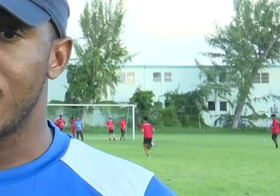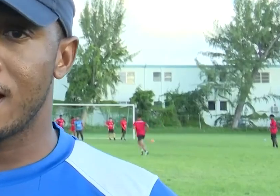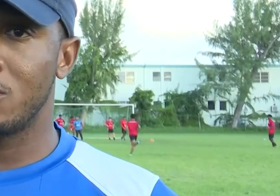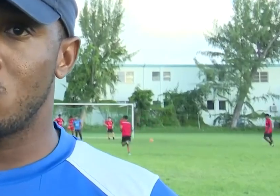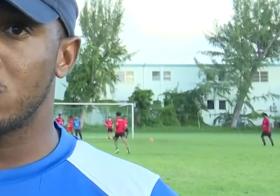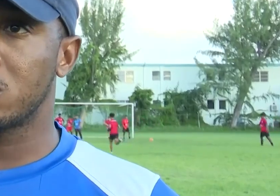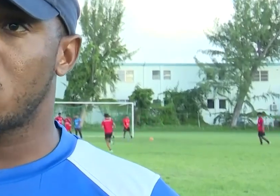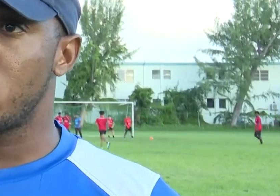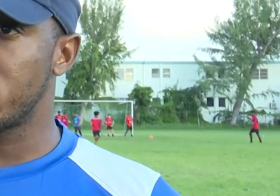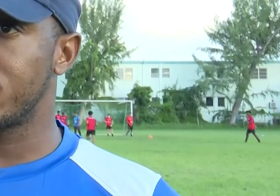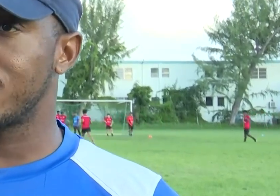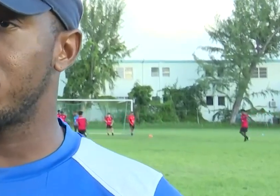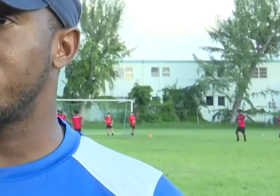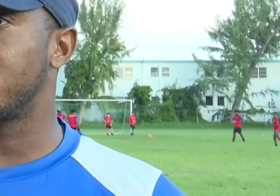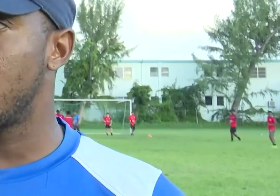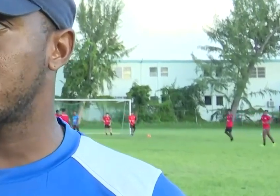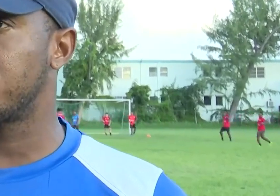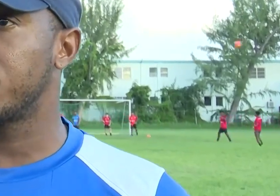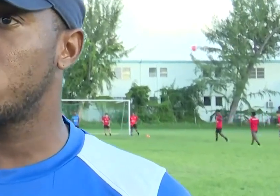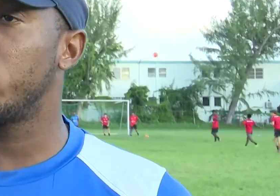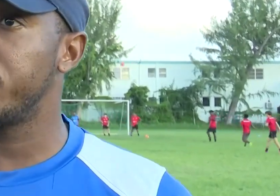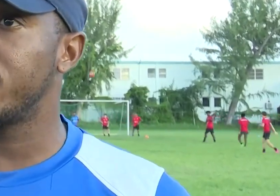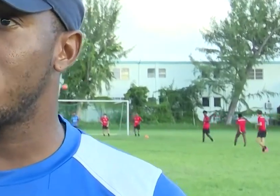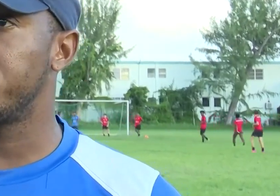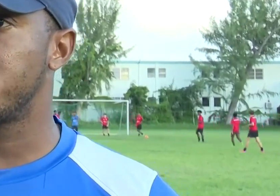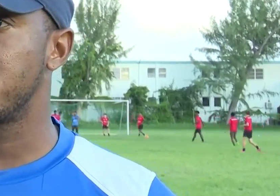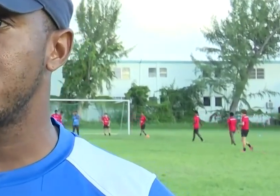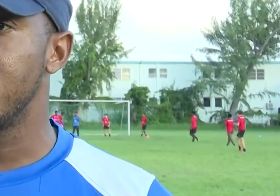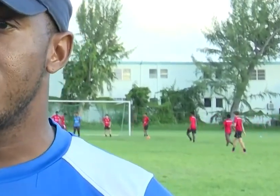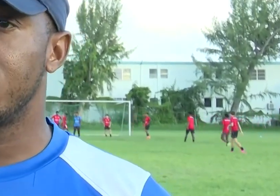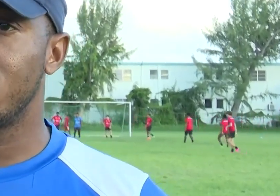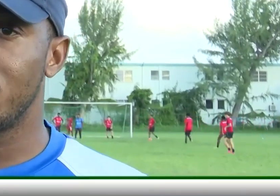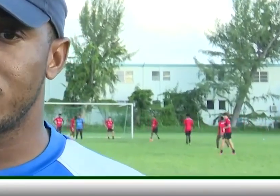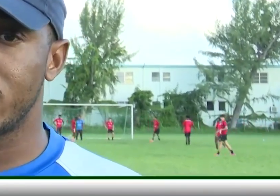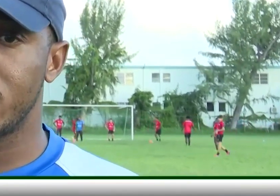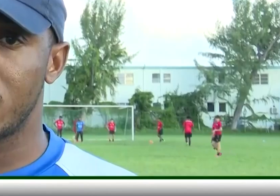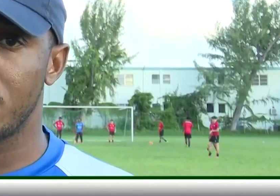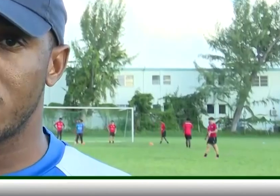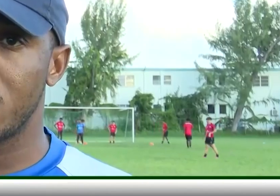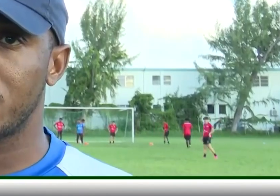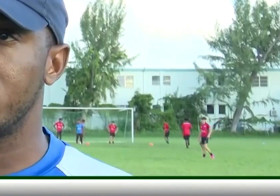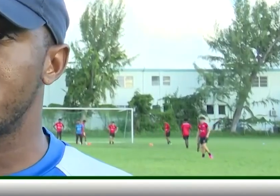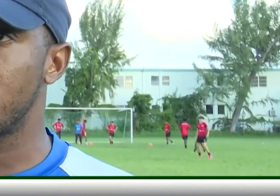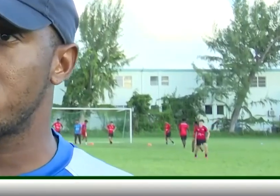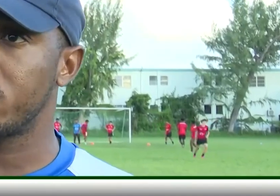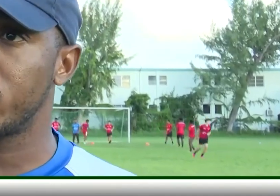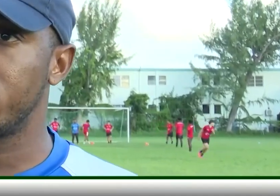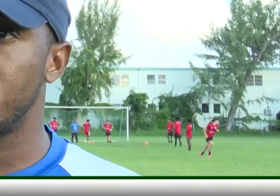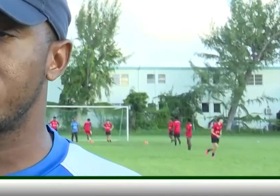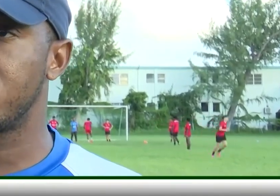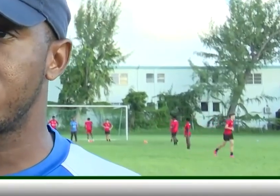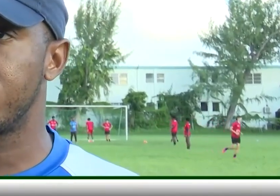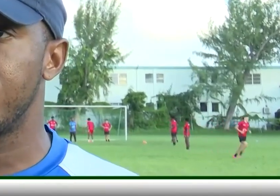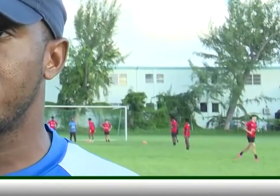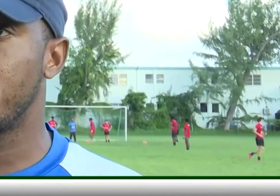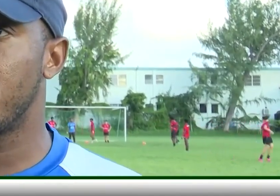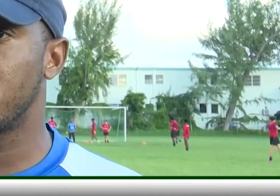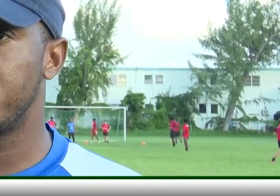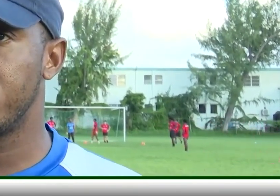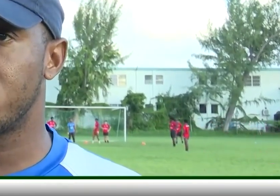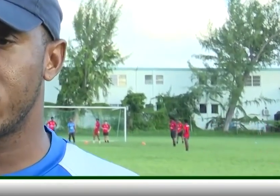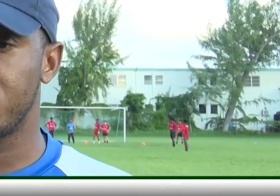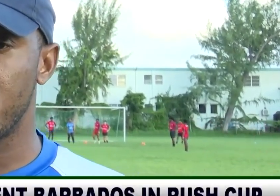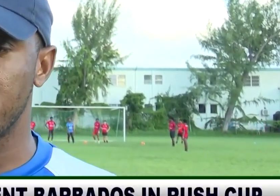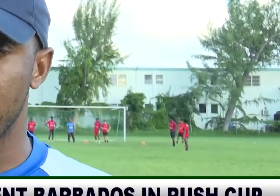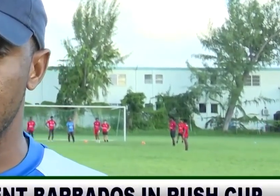France, and those coaches and some of their scouts will be at the competition. And then obviously a lot of collegiate coaches within the US circuit, they will